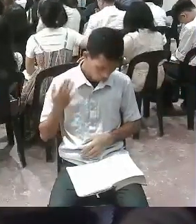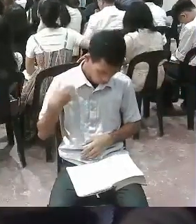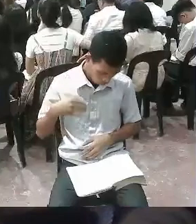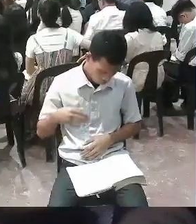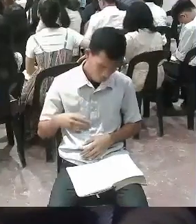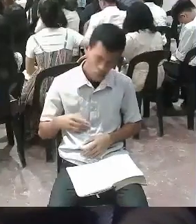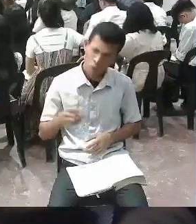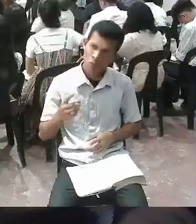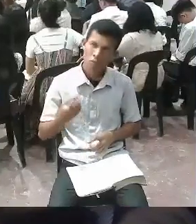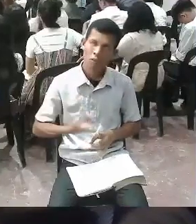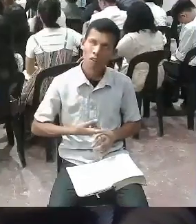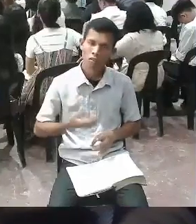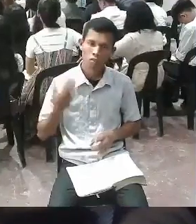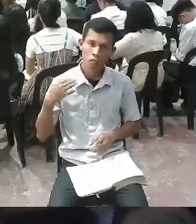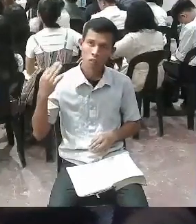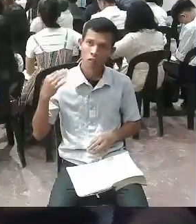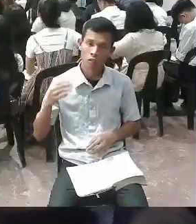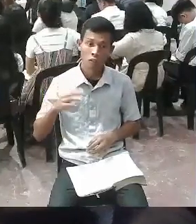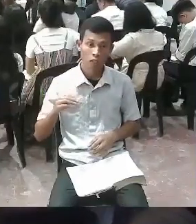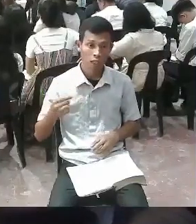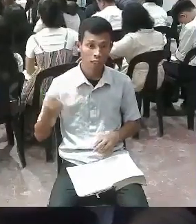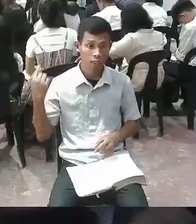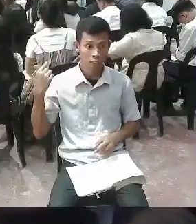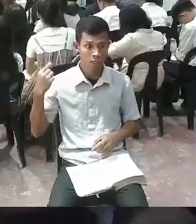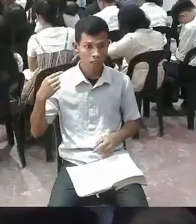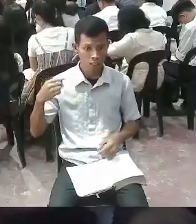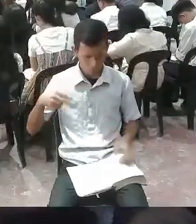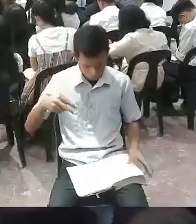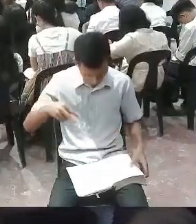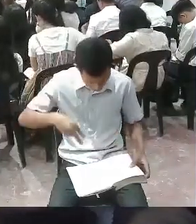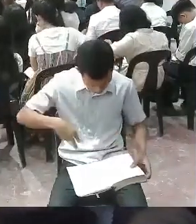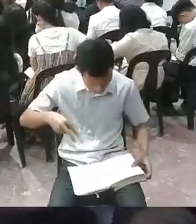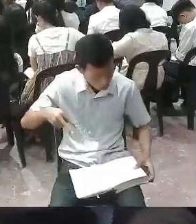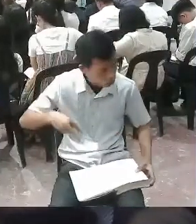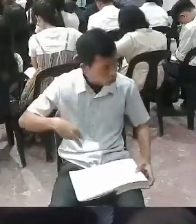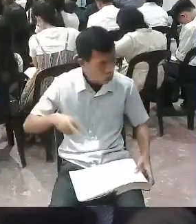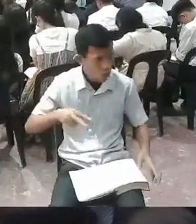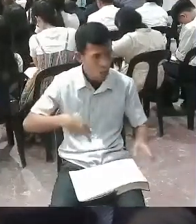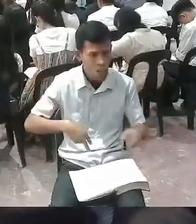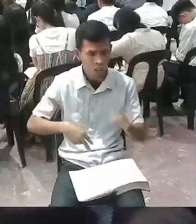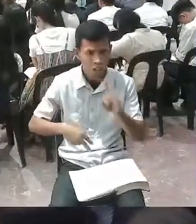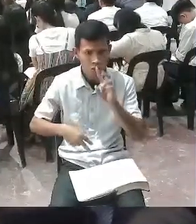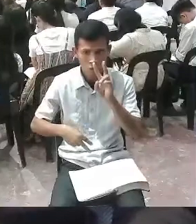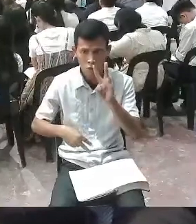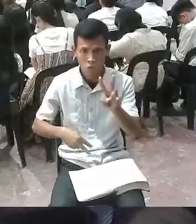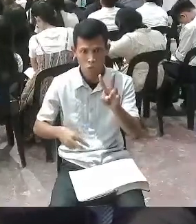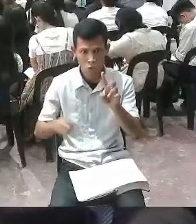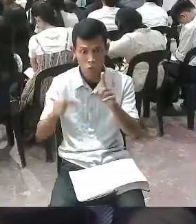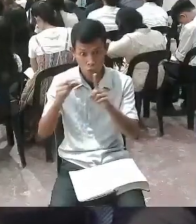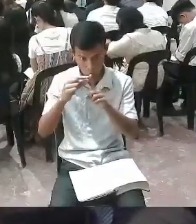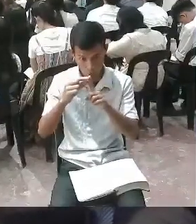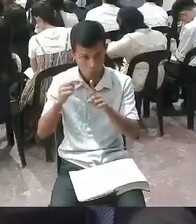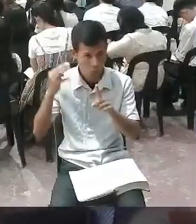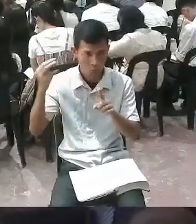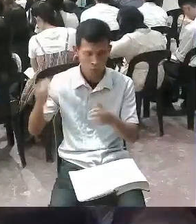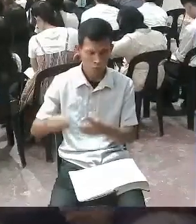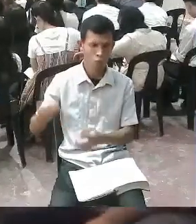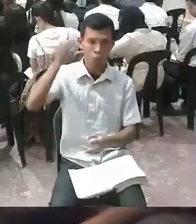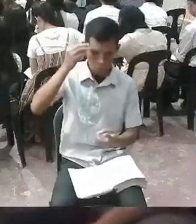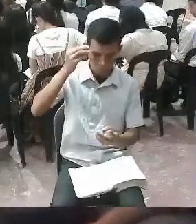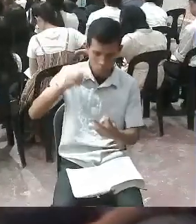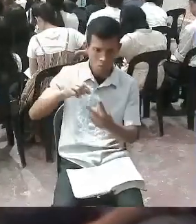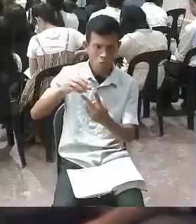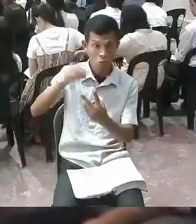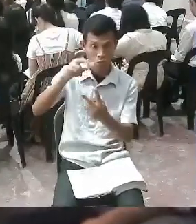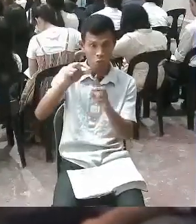months ago. And I was reading that scripture, and those two words popped out. Former